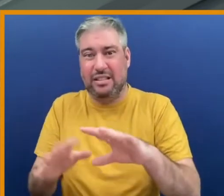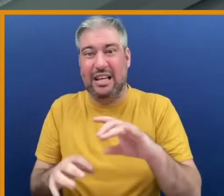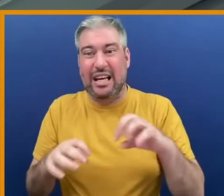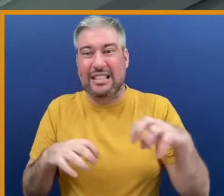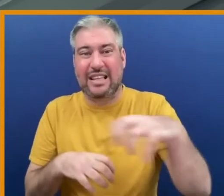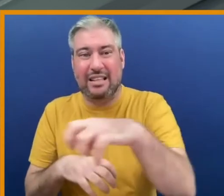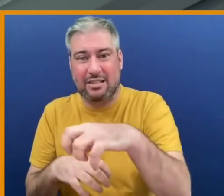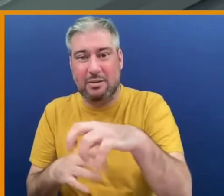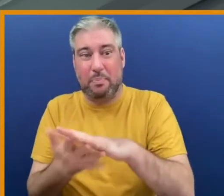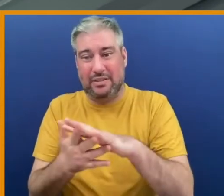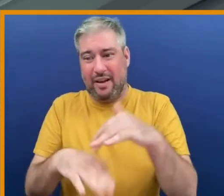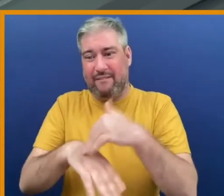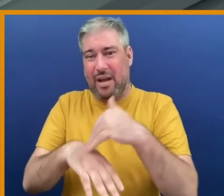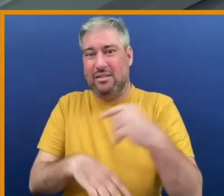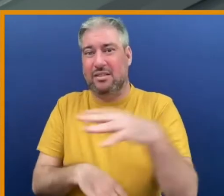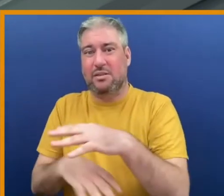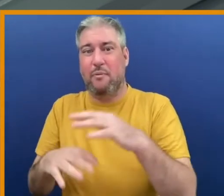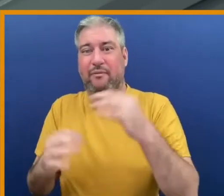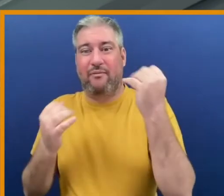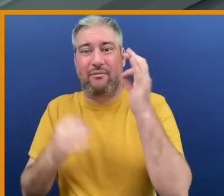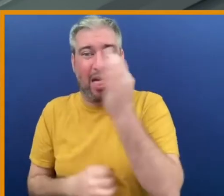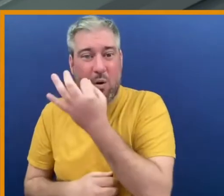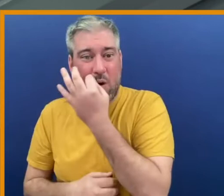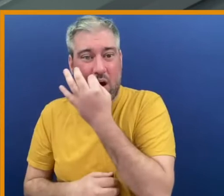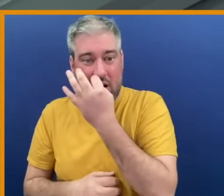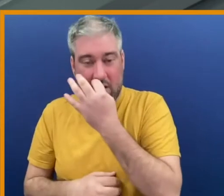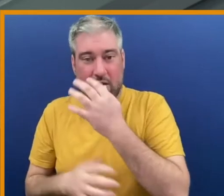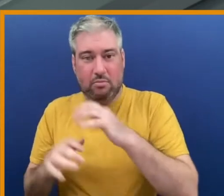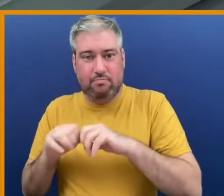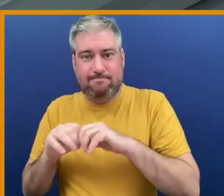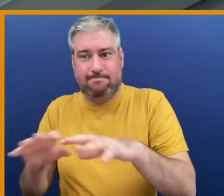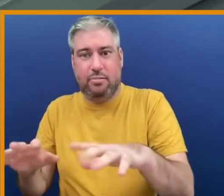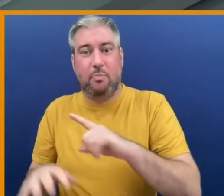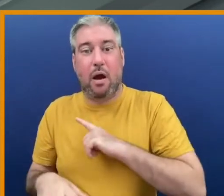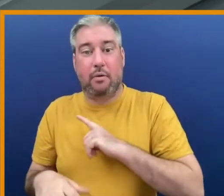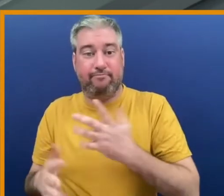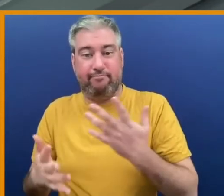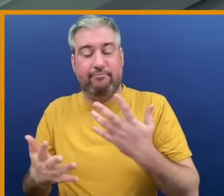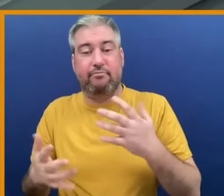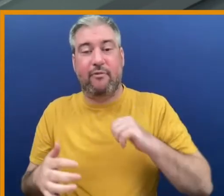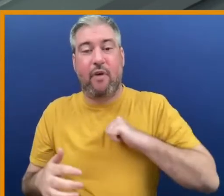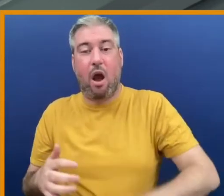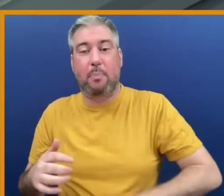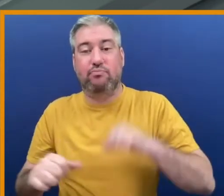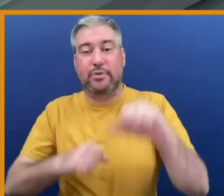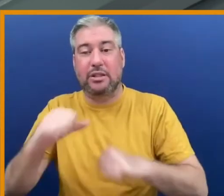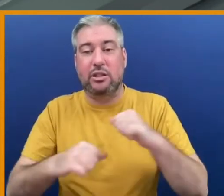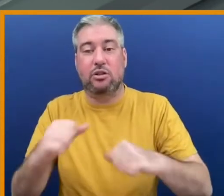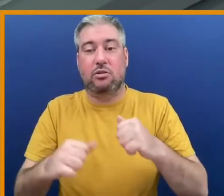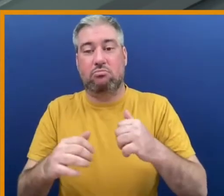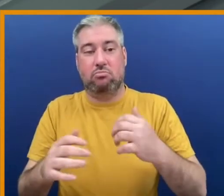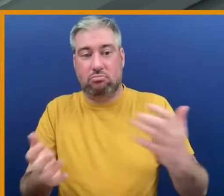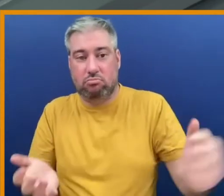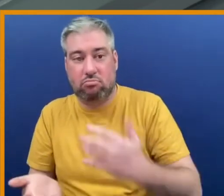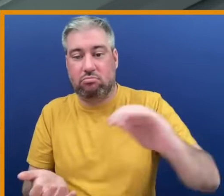agricultural practices. Global overheating brings warmer winters and earlier springs to the Northern Hemisphere. Although short life cycles